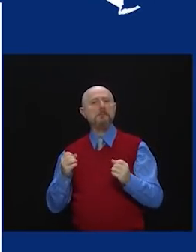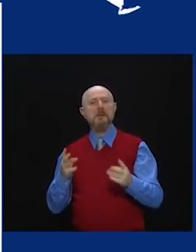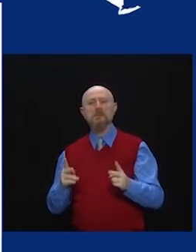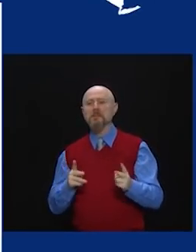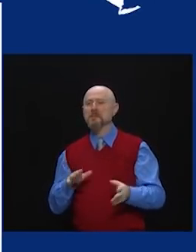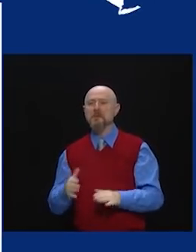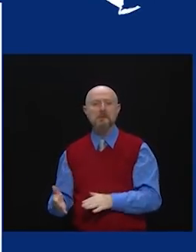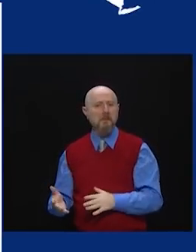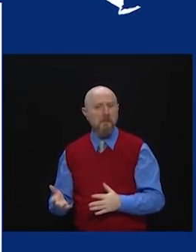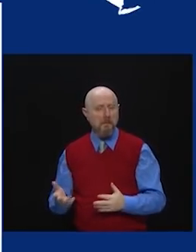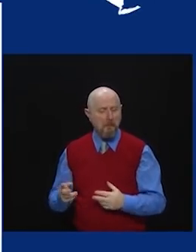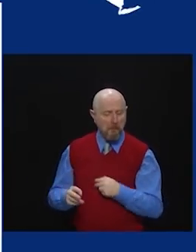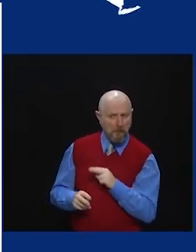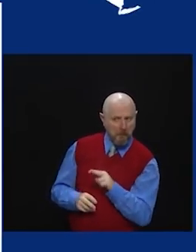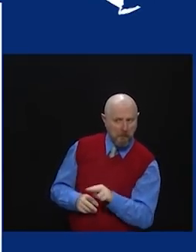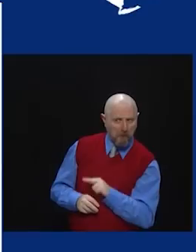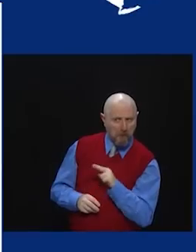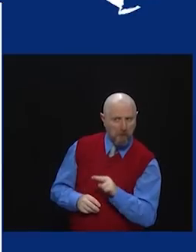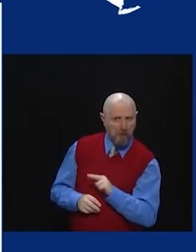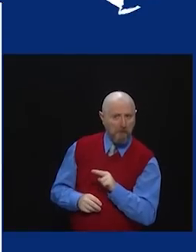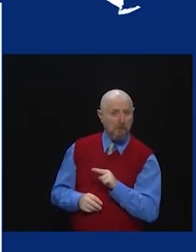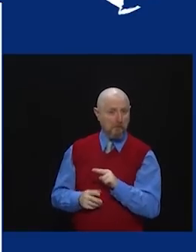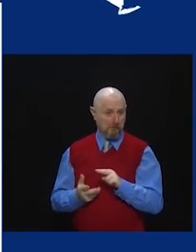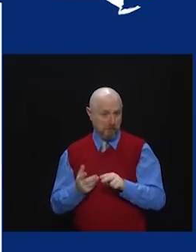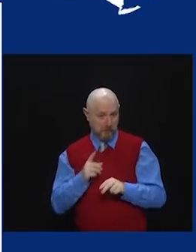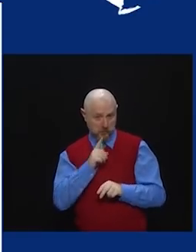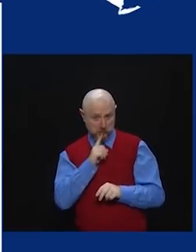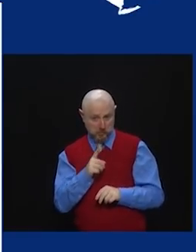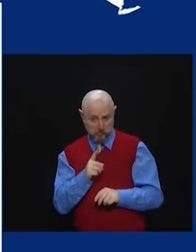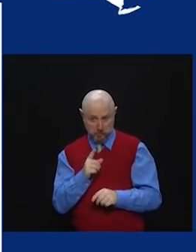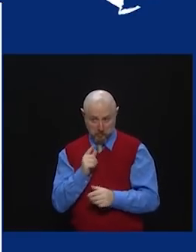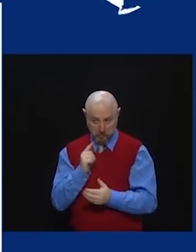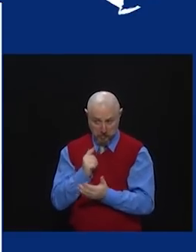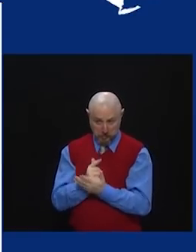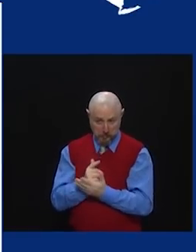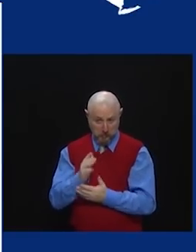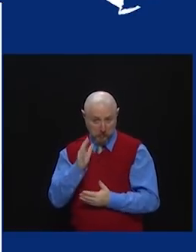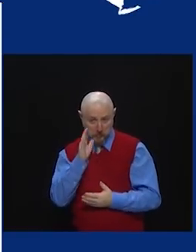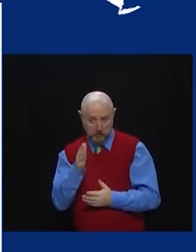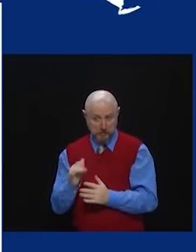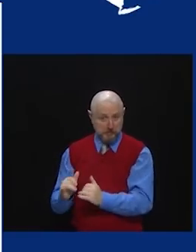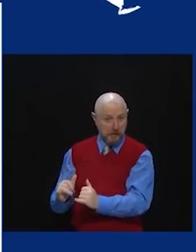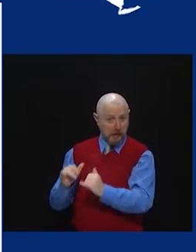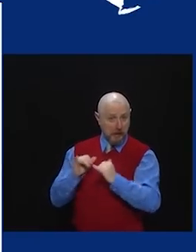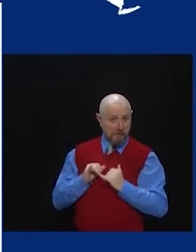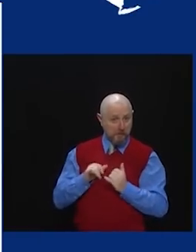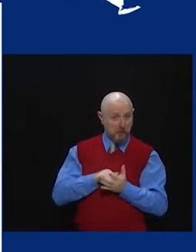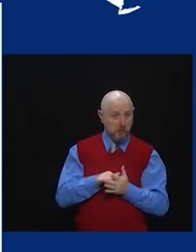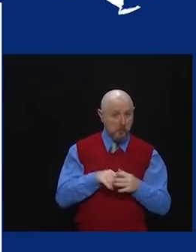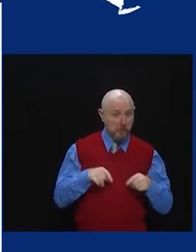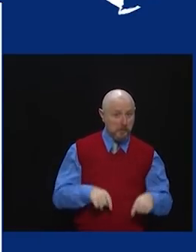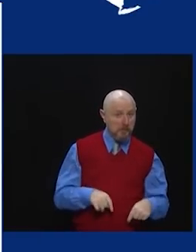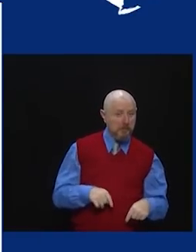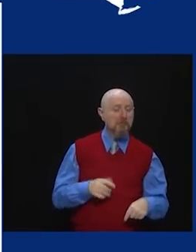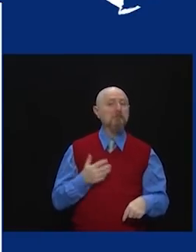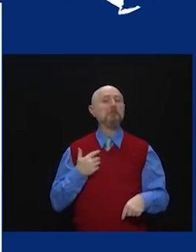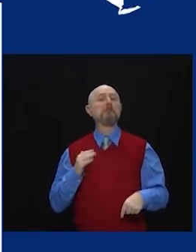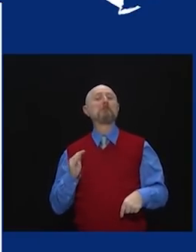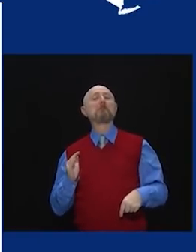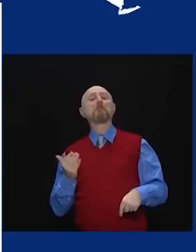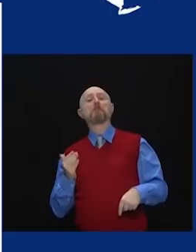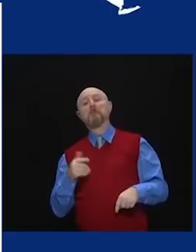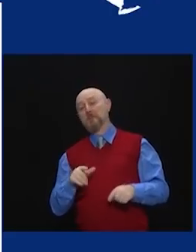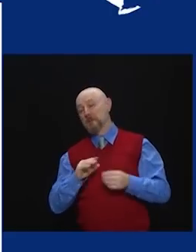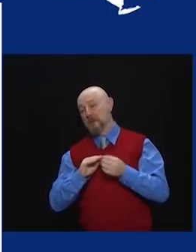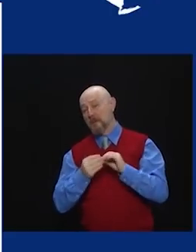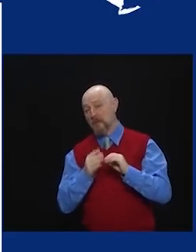future, but it sure looks optimistic in terms of how quickly the numbers decline after a major spike, which is what we're going through right now.